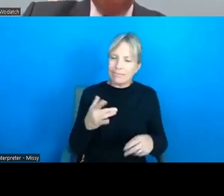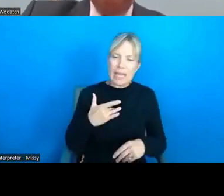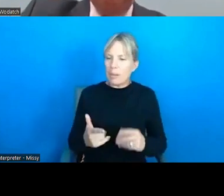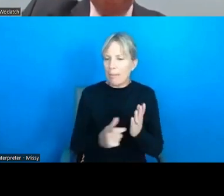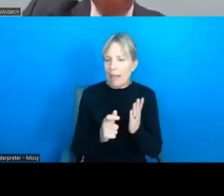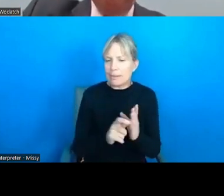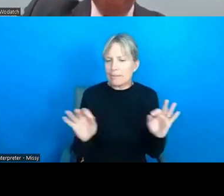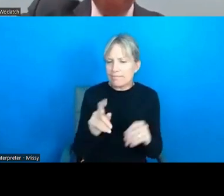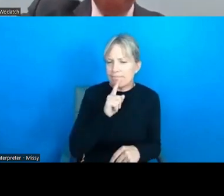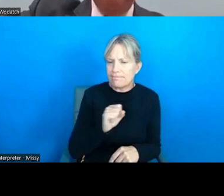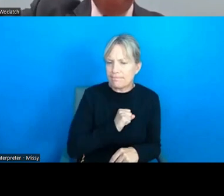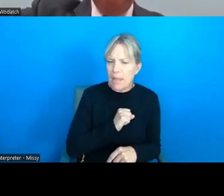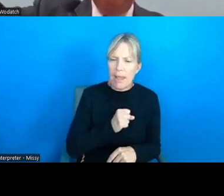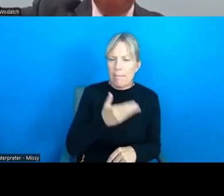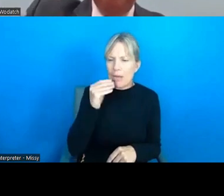said, Lex,